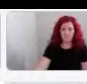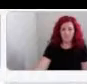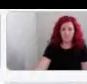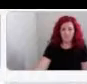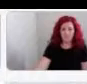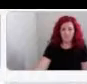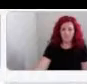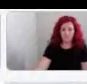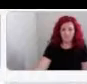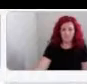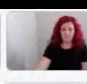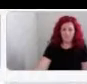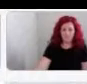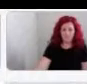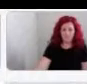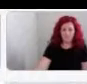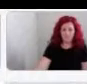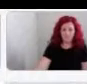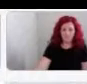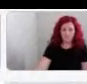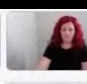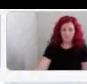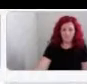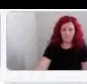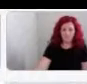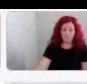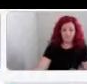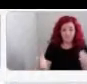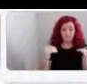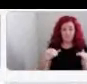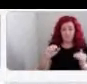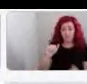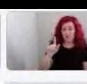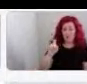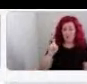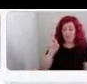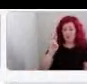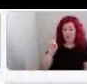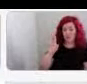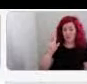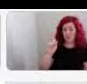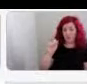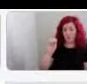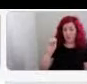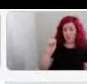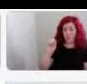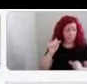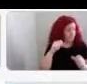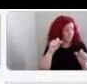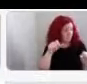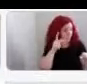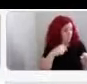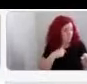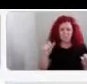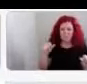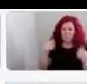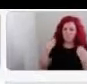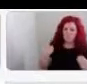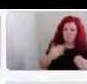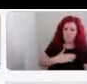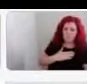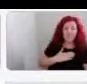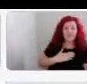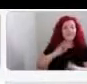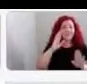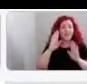thank you the next speaker is alexander rosado alexander can you hear us yes can you hear me yes please perfect uh hello